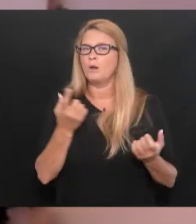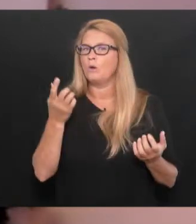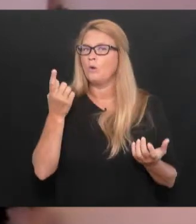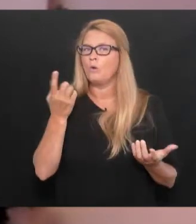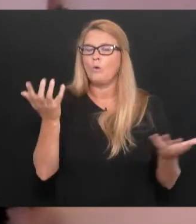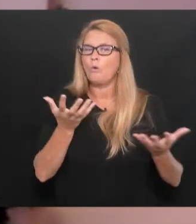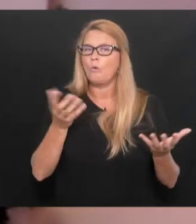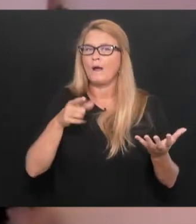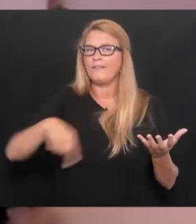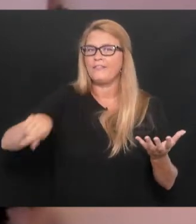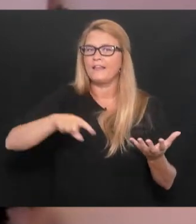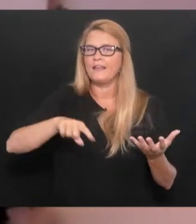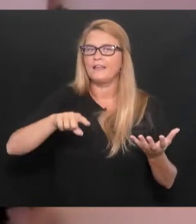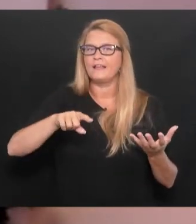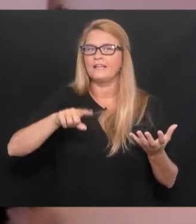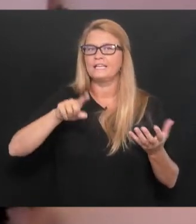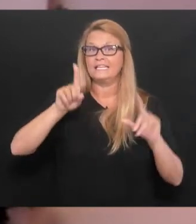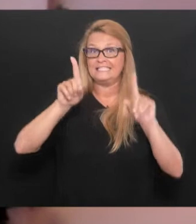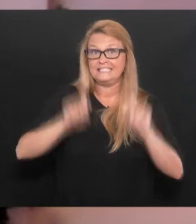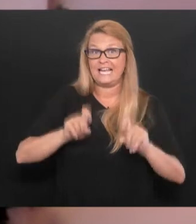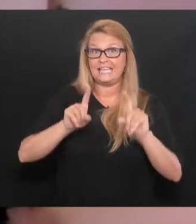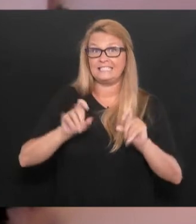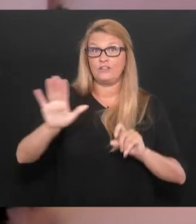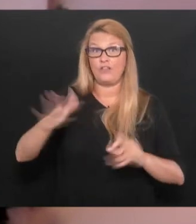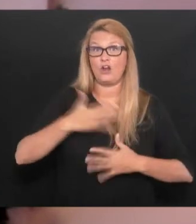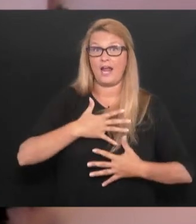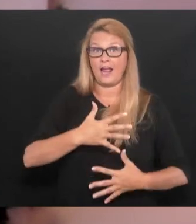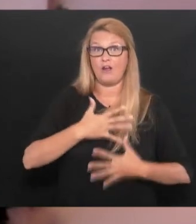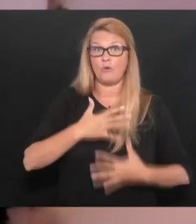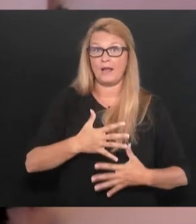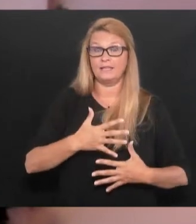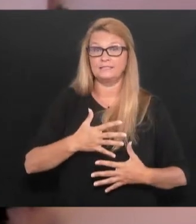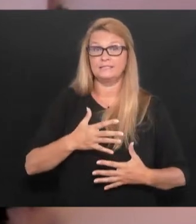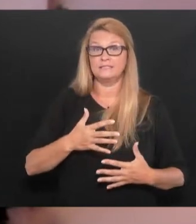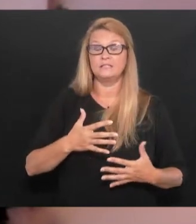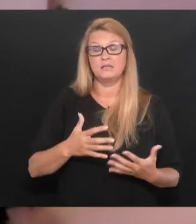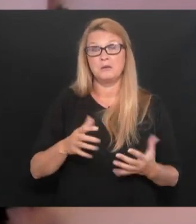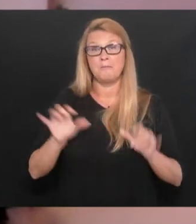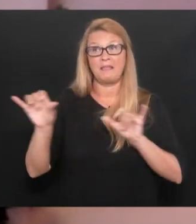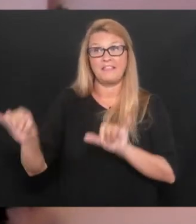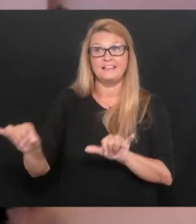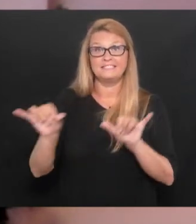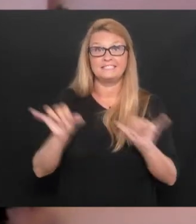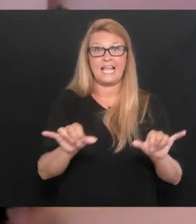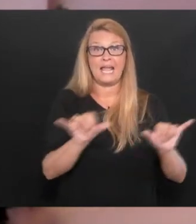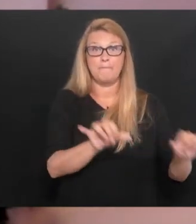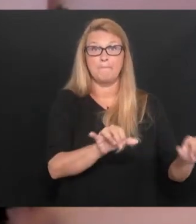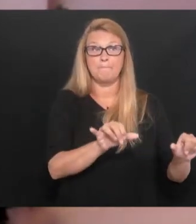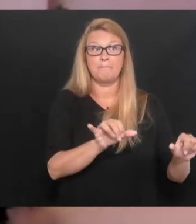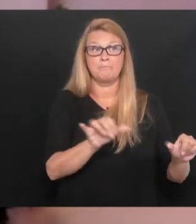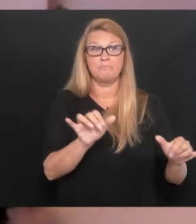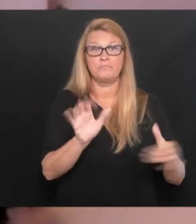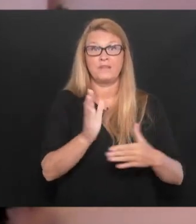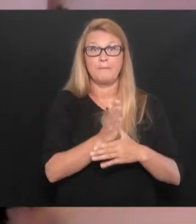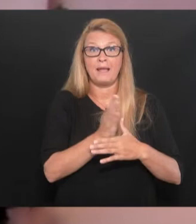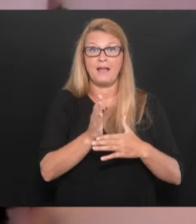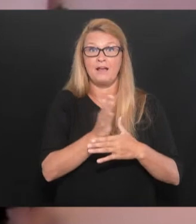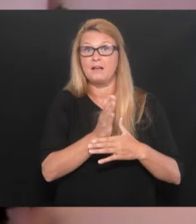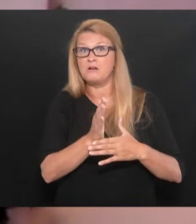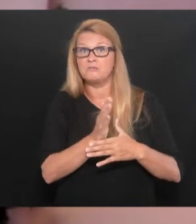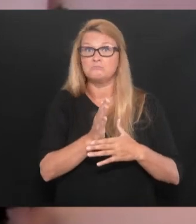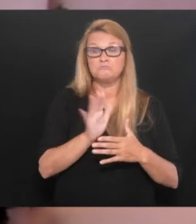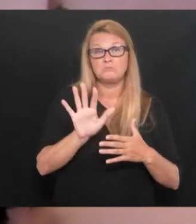when they sampled the airways of these people, that they had basically about the same amount of virus in their nose and their